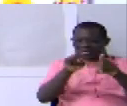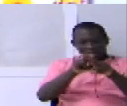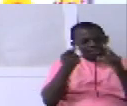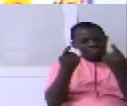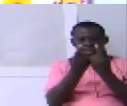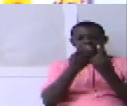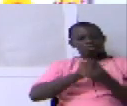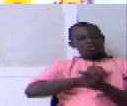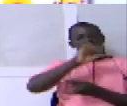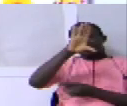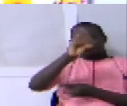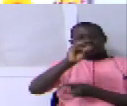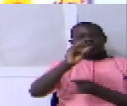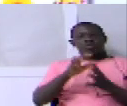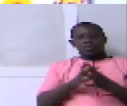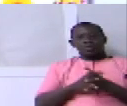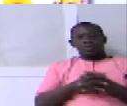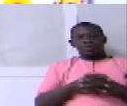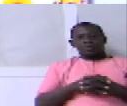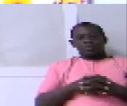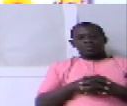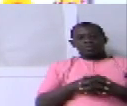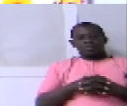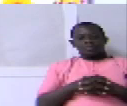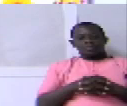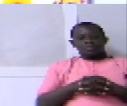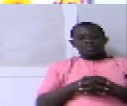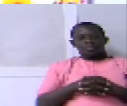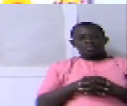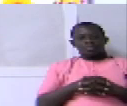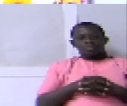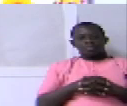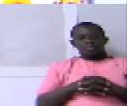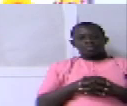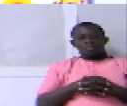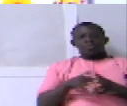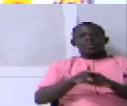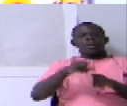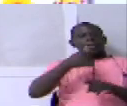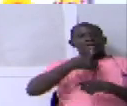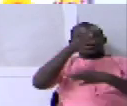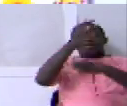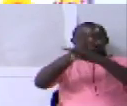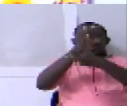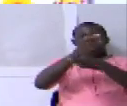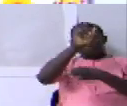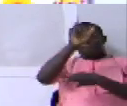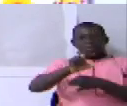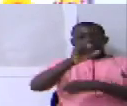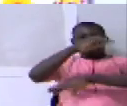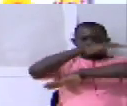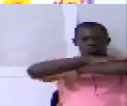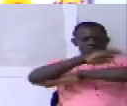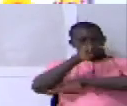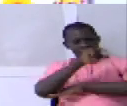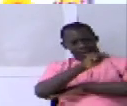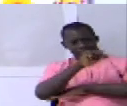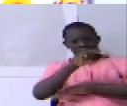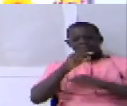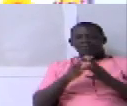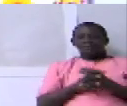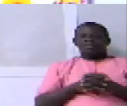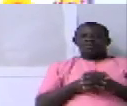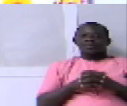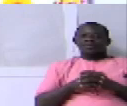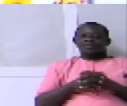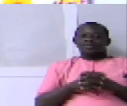fanalo onyoko ko kilingolo masi command ayeya mari. I am an instructor at the school. Demo karandir lalti kaso